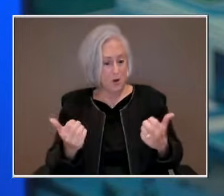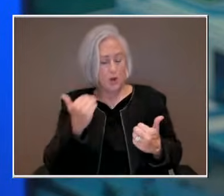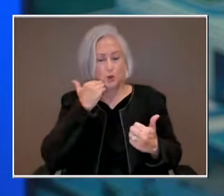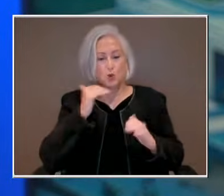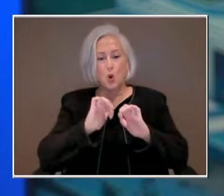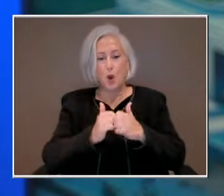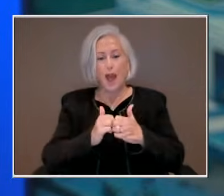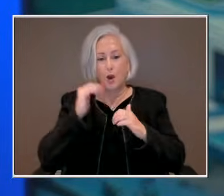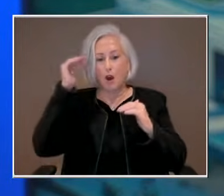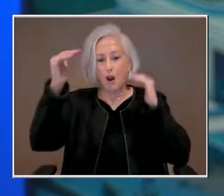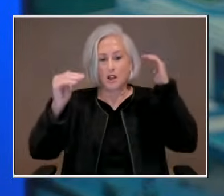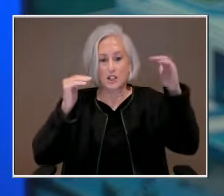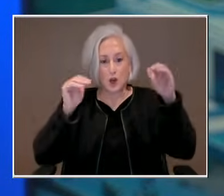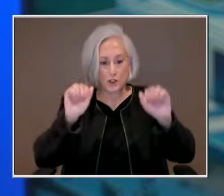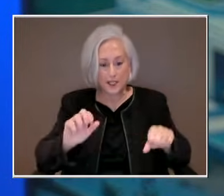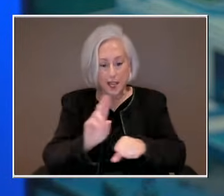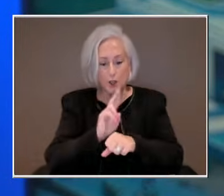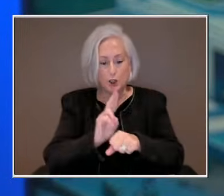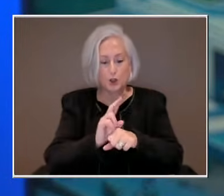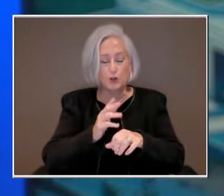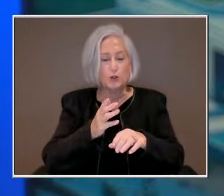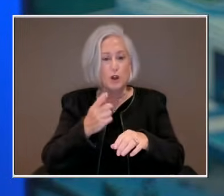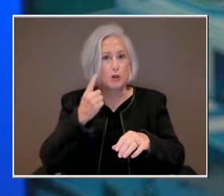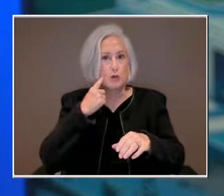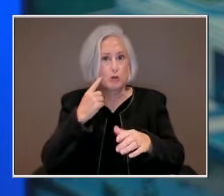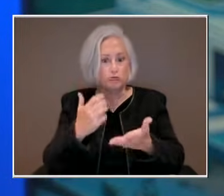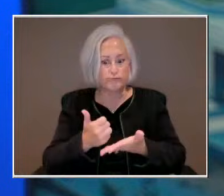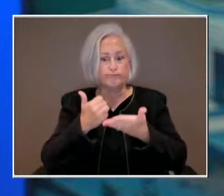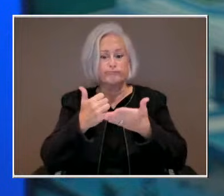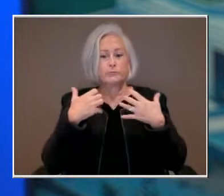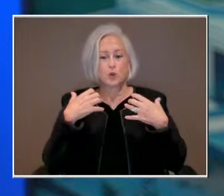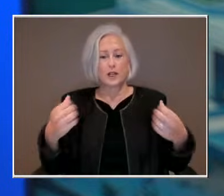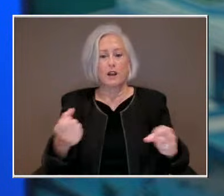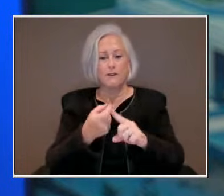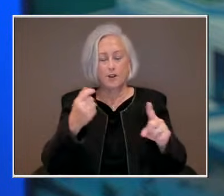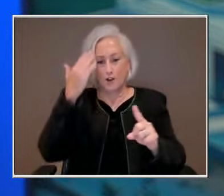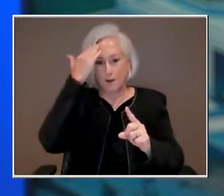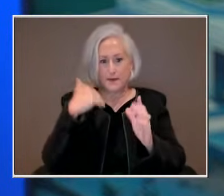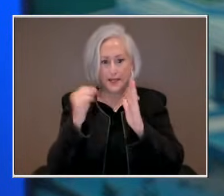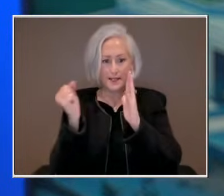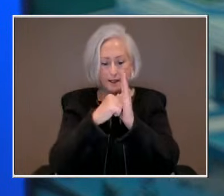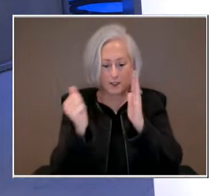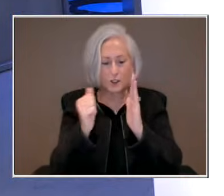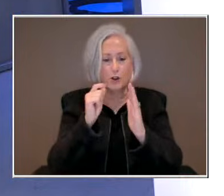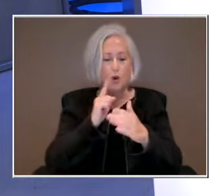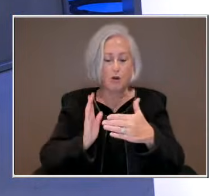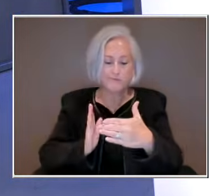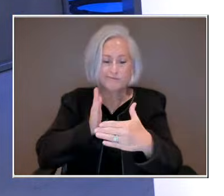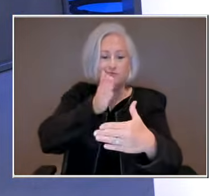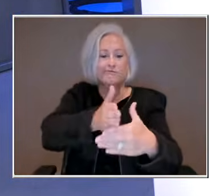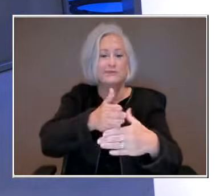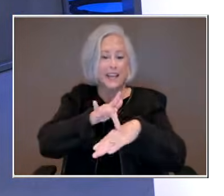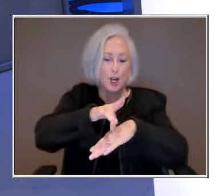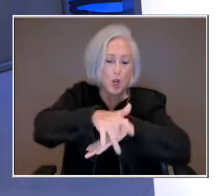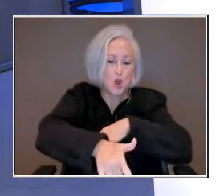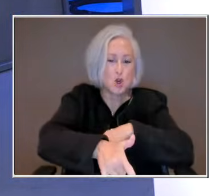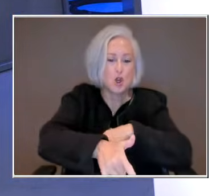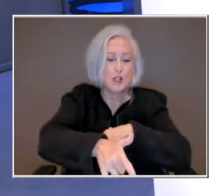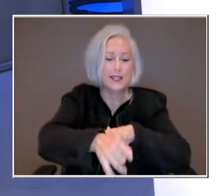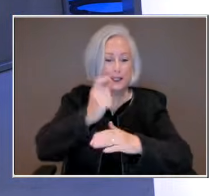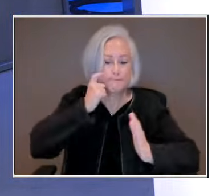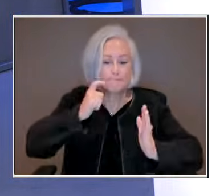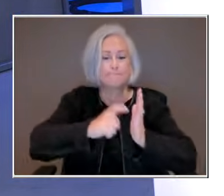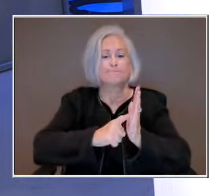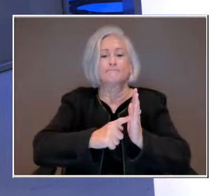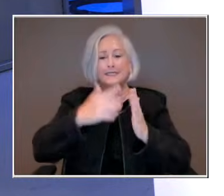from concussion or to maybe intervene in early signs of dementia. So she is, just so our